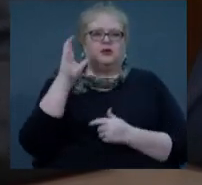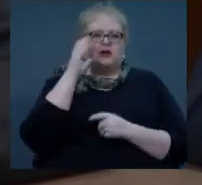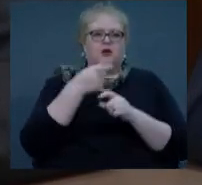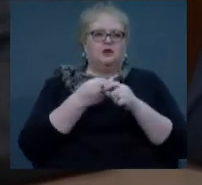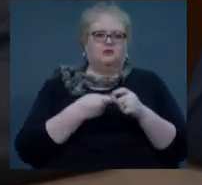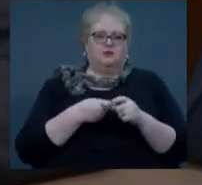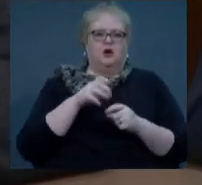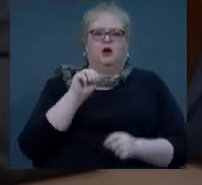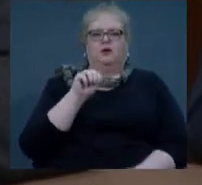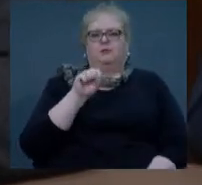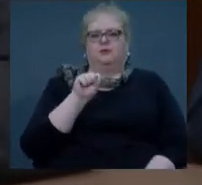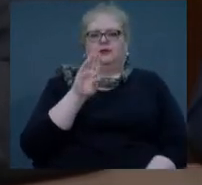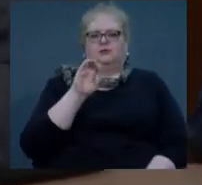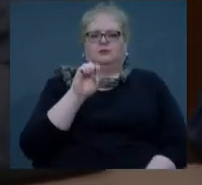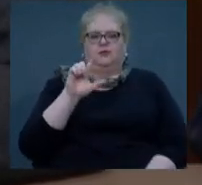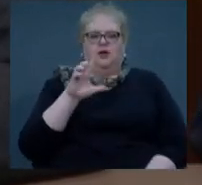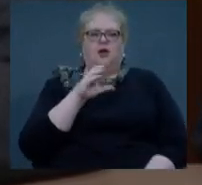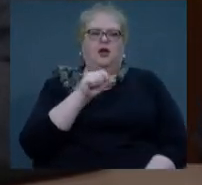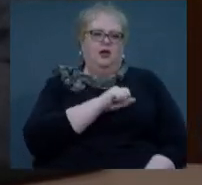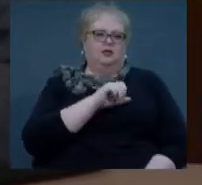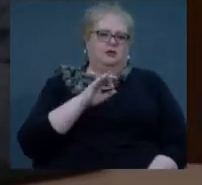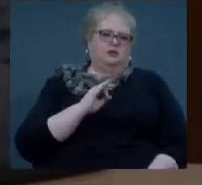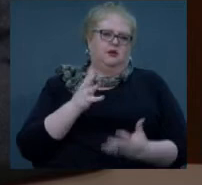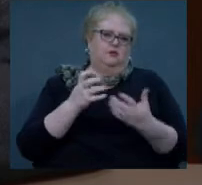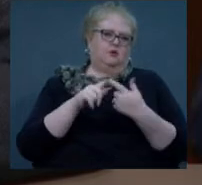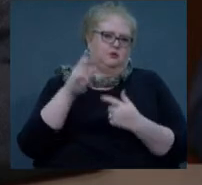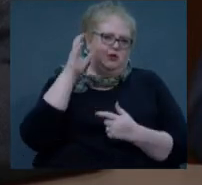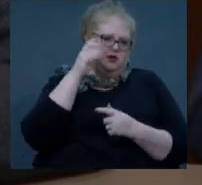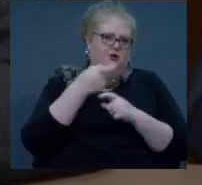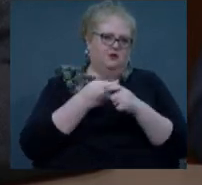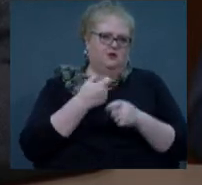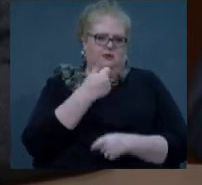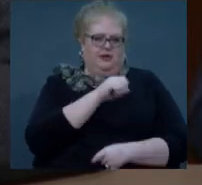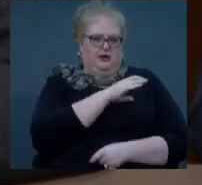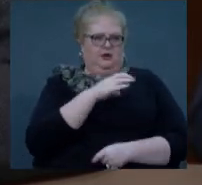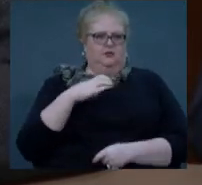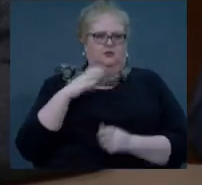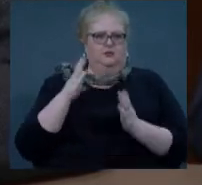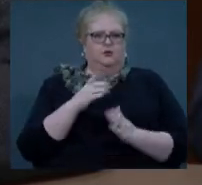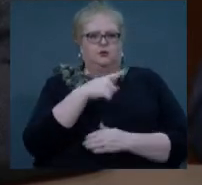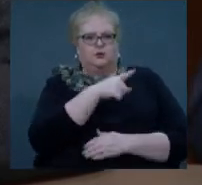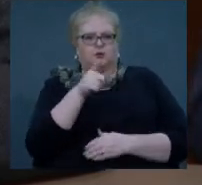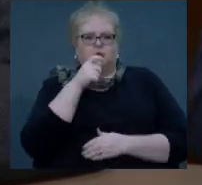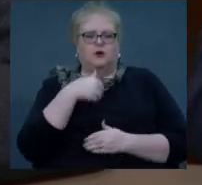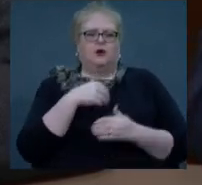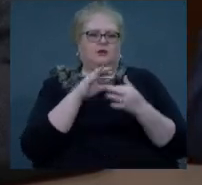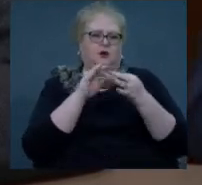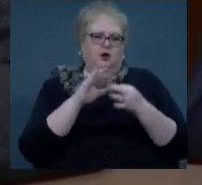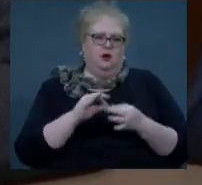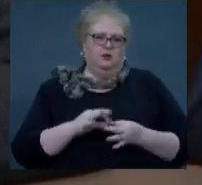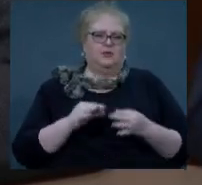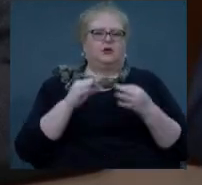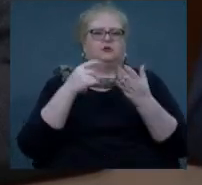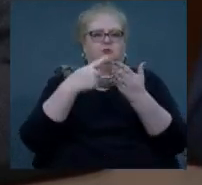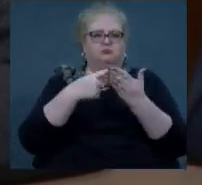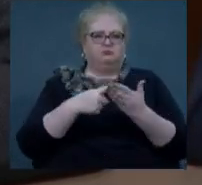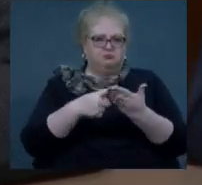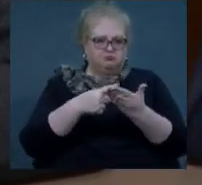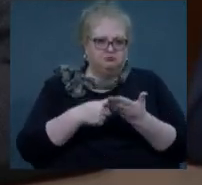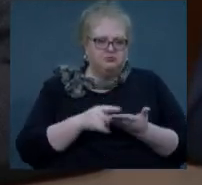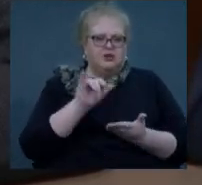and then also like to hear, staff would like to hear from all the commissioners that have any comments to kind of go through it. I